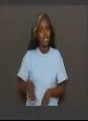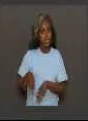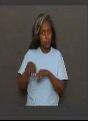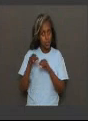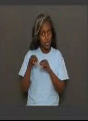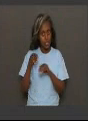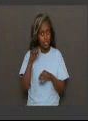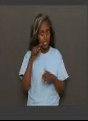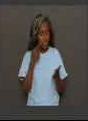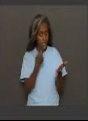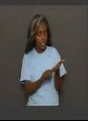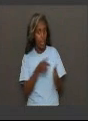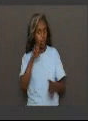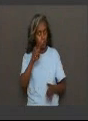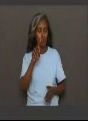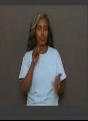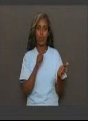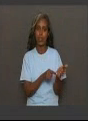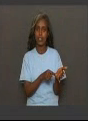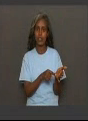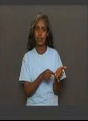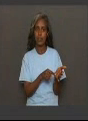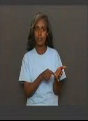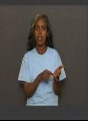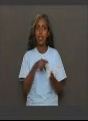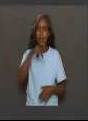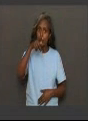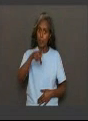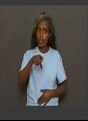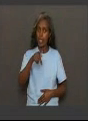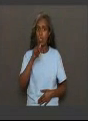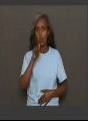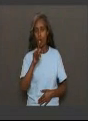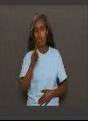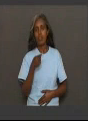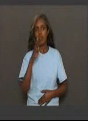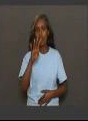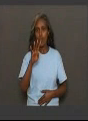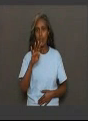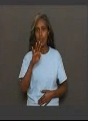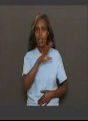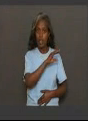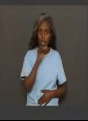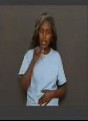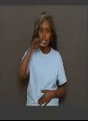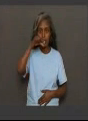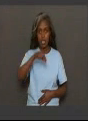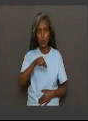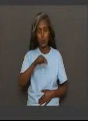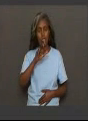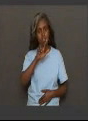Students, here are 2 points, P 1, 4 and